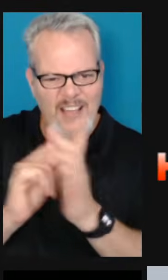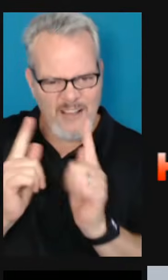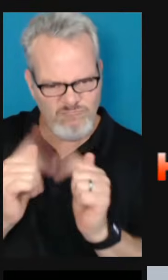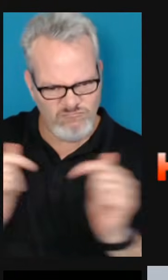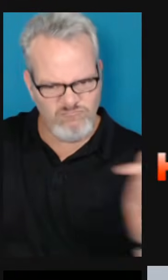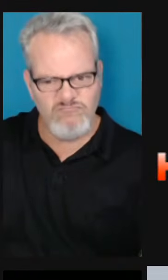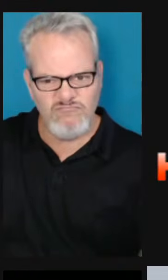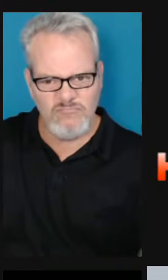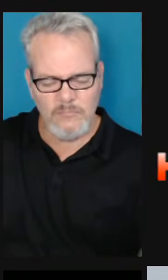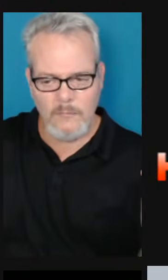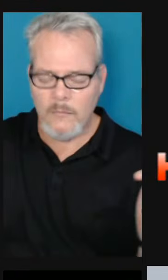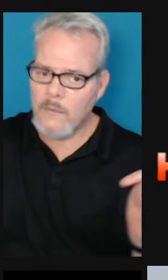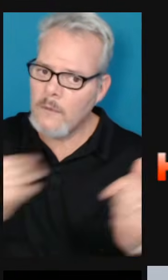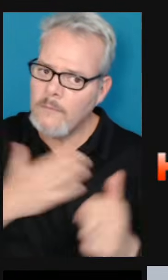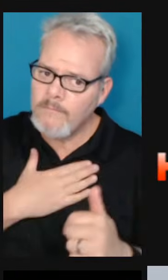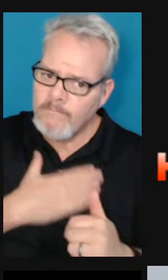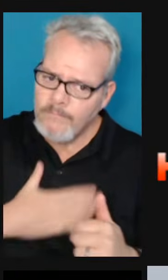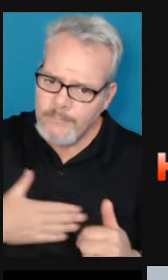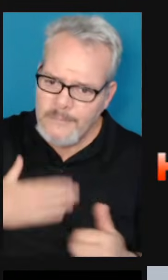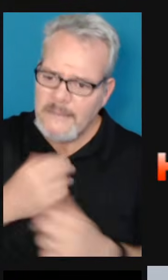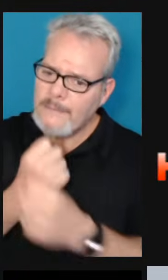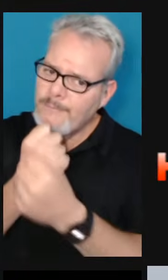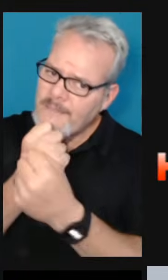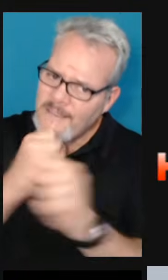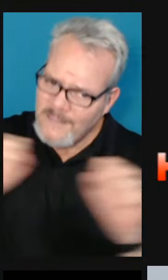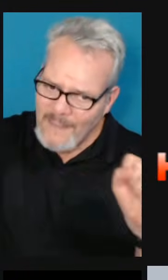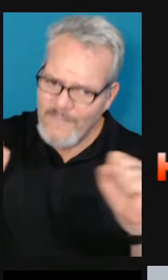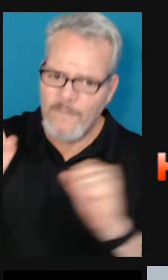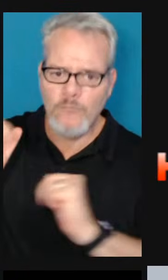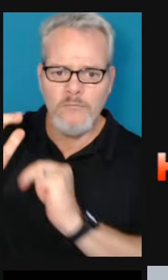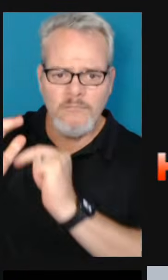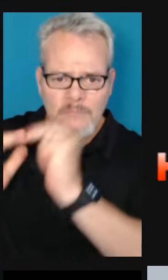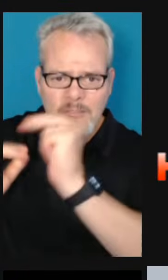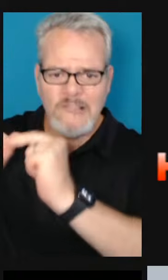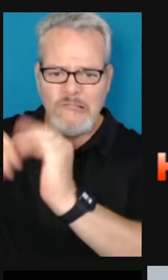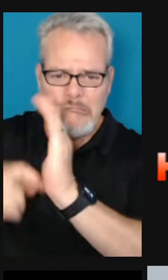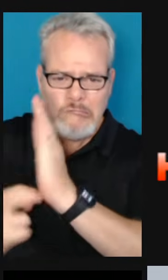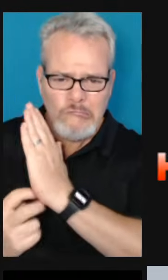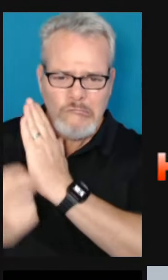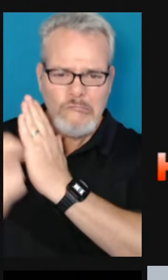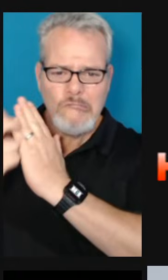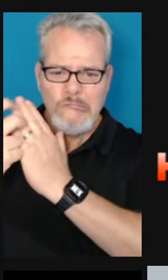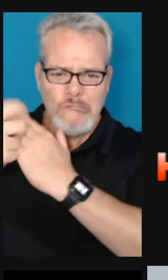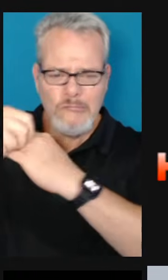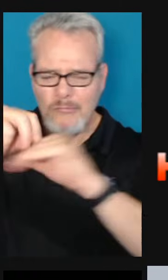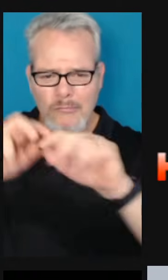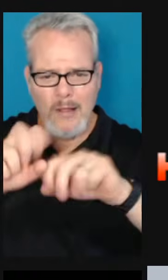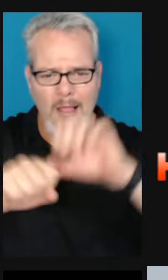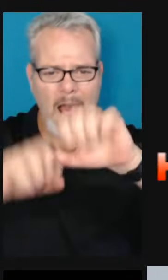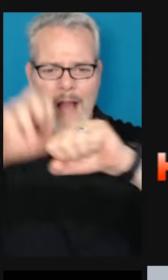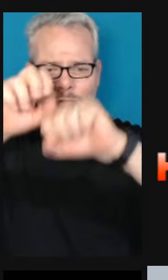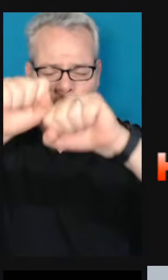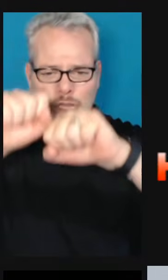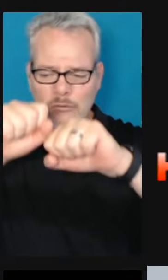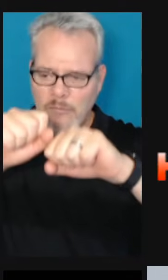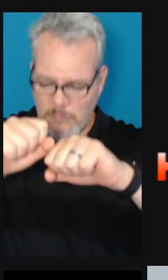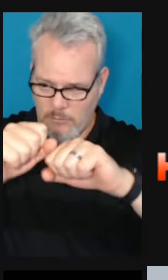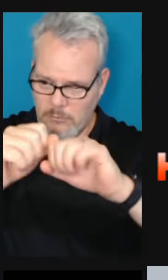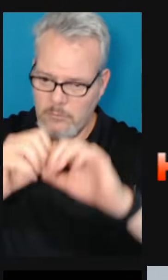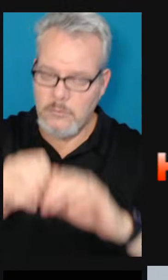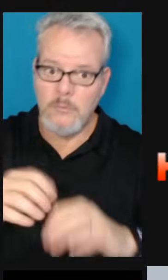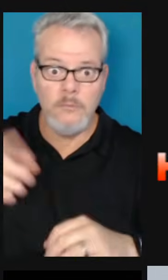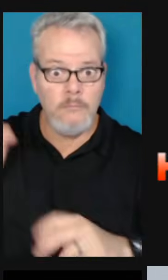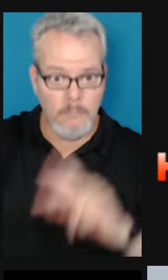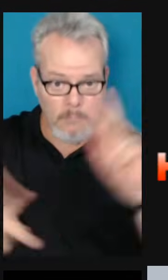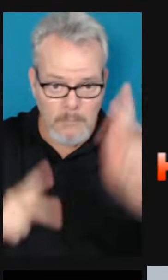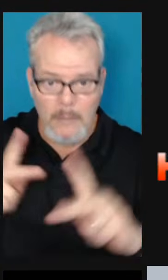Be safe during building cleanup. Rooftop cleaning requires careful considerations. It is very common for people to fall off of